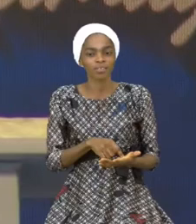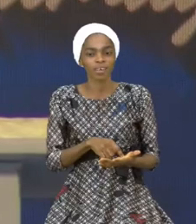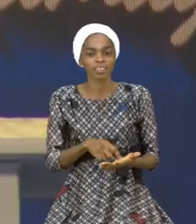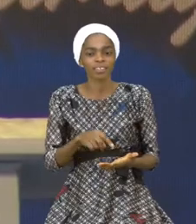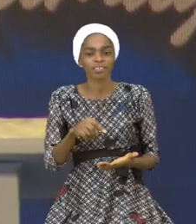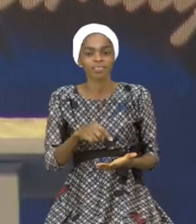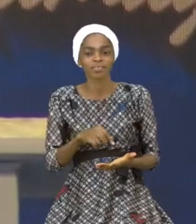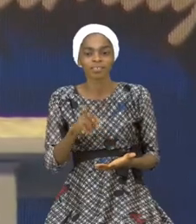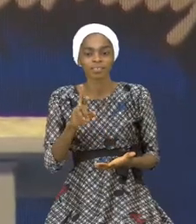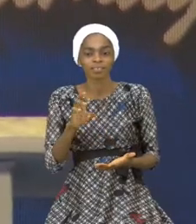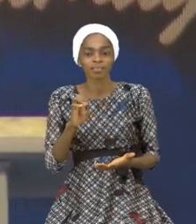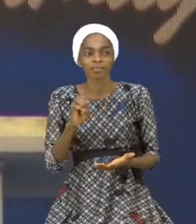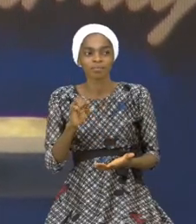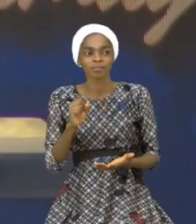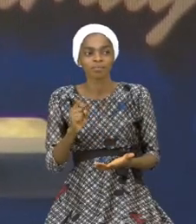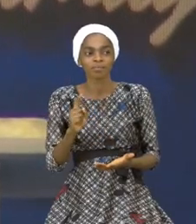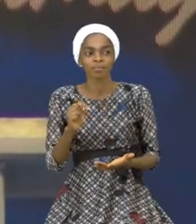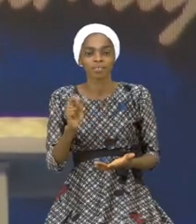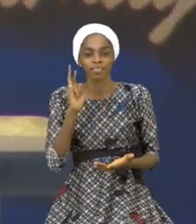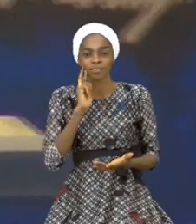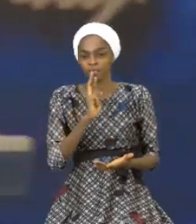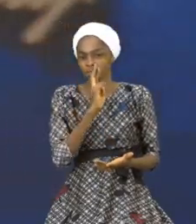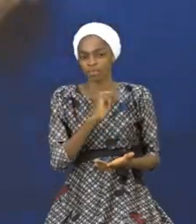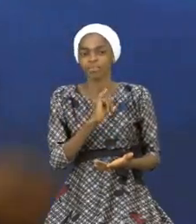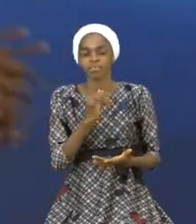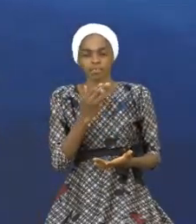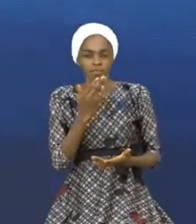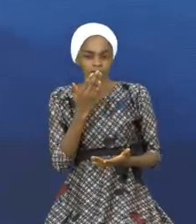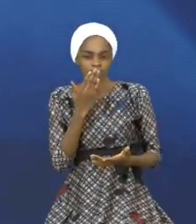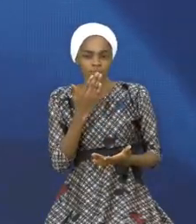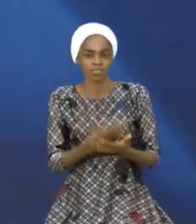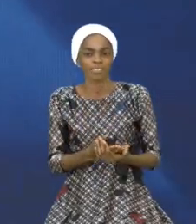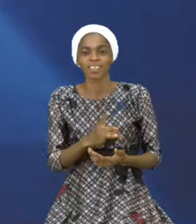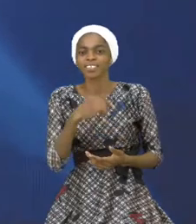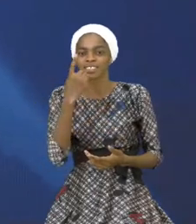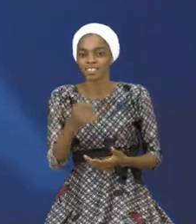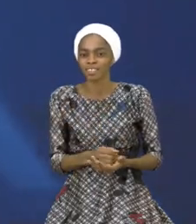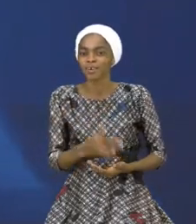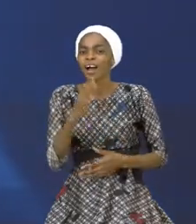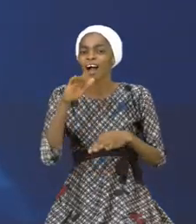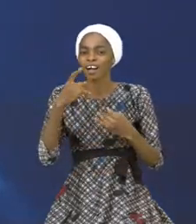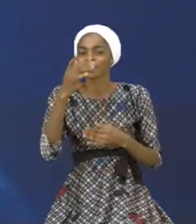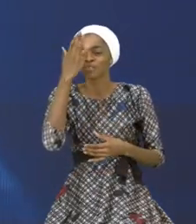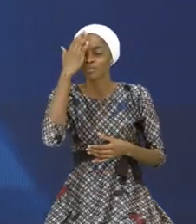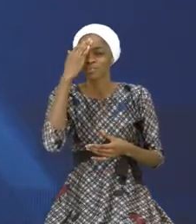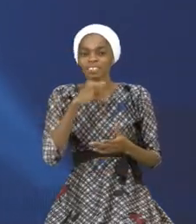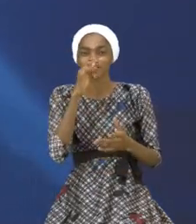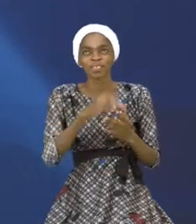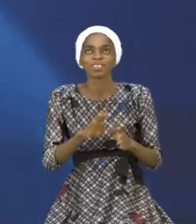good, you say, how do you know? Is it because of the signboard they put there,